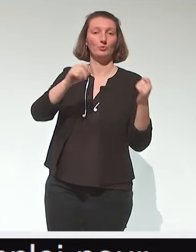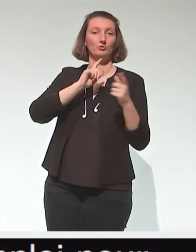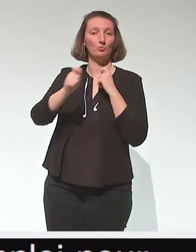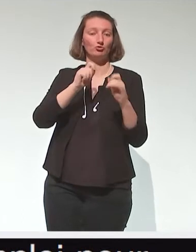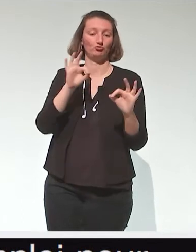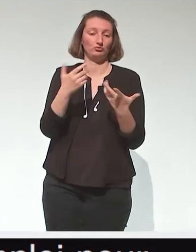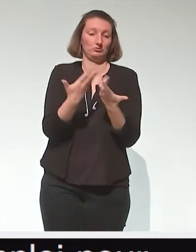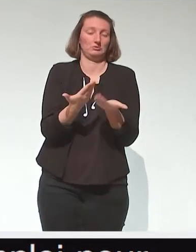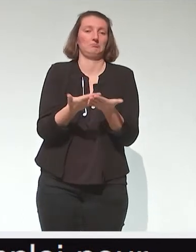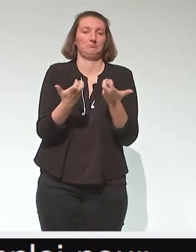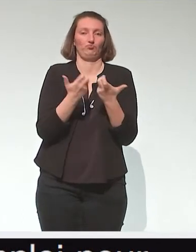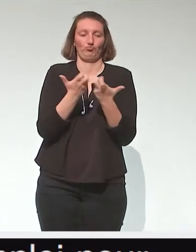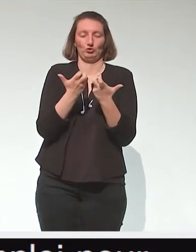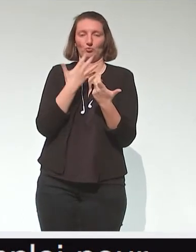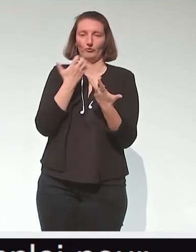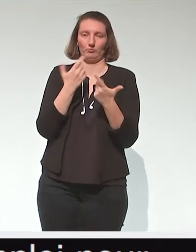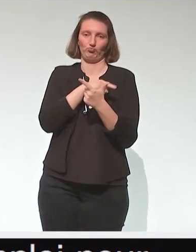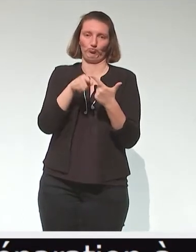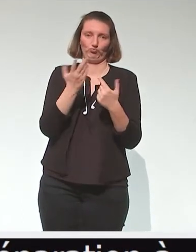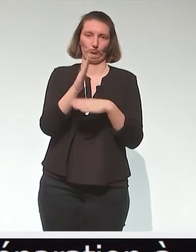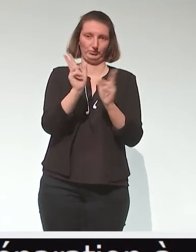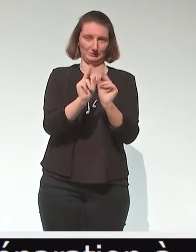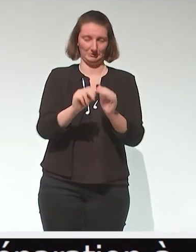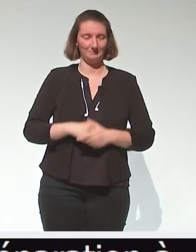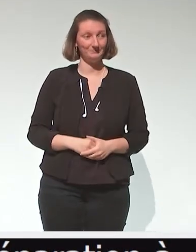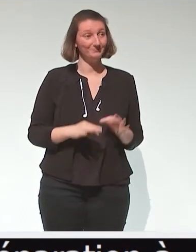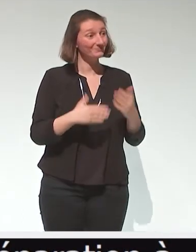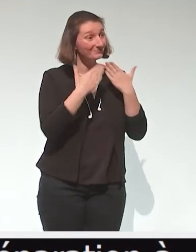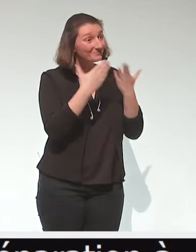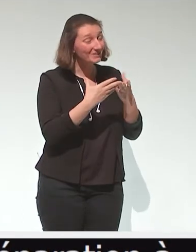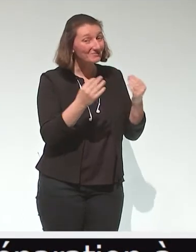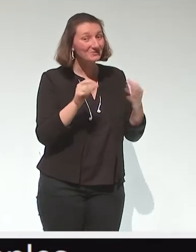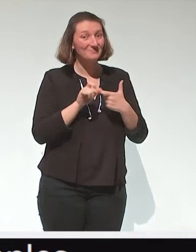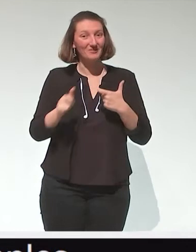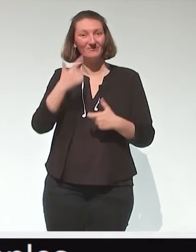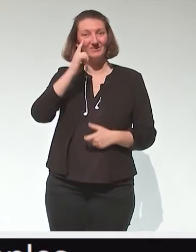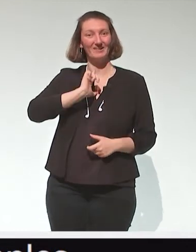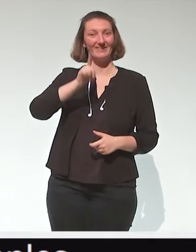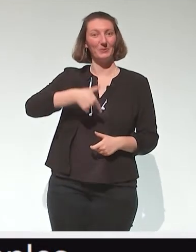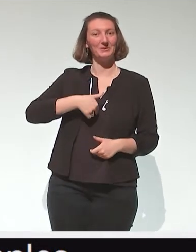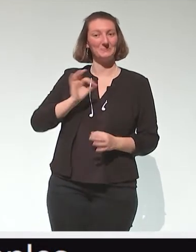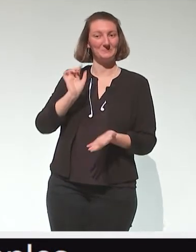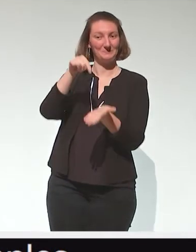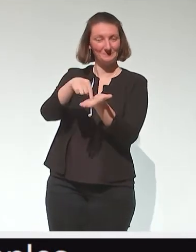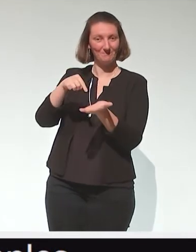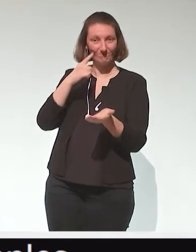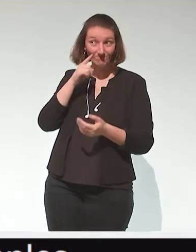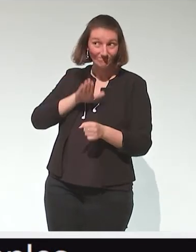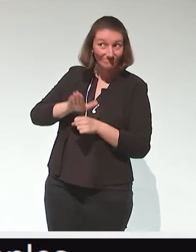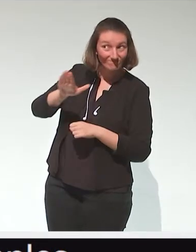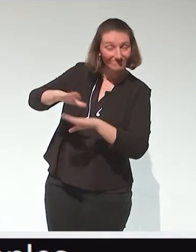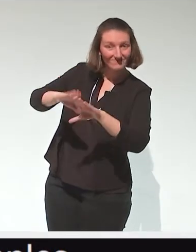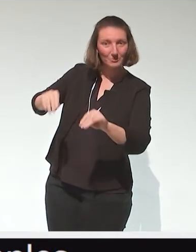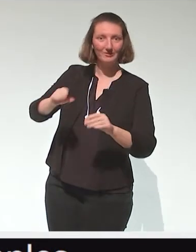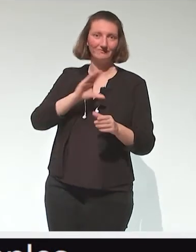target group, etc. And these are the two examples I wanted to mention. Thank you very much. Let's go to